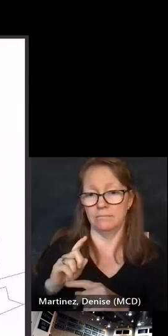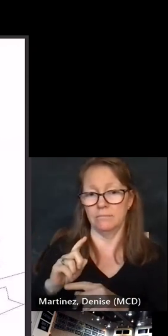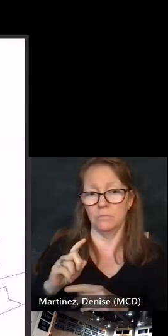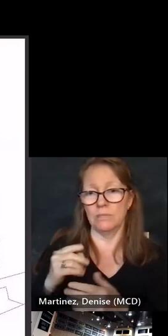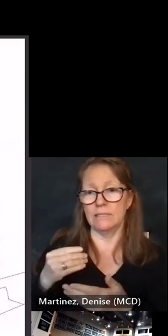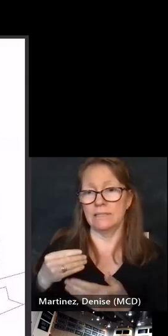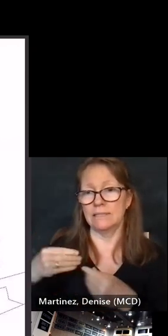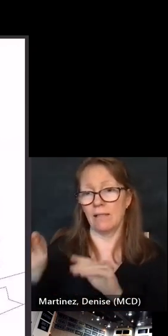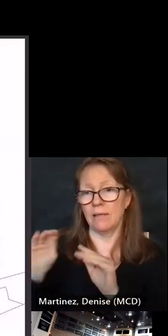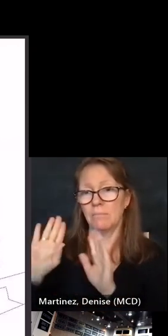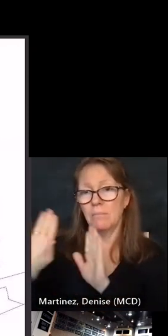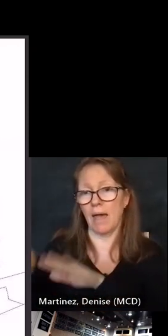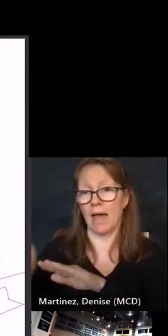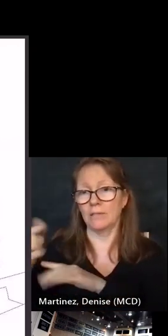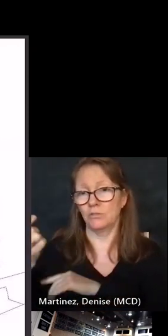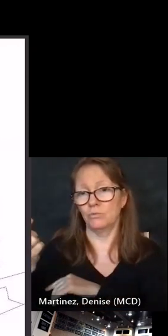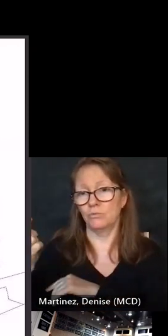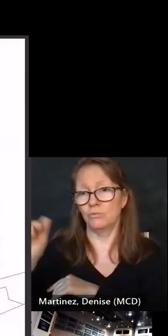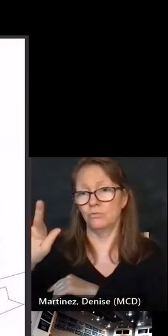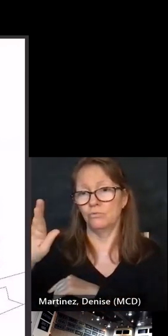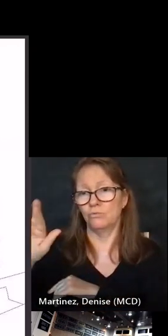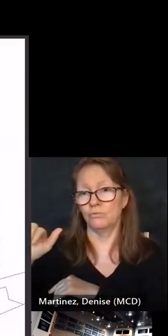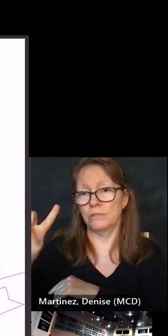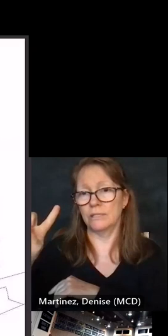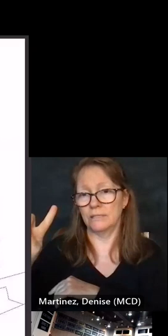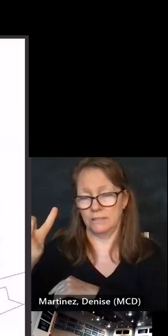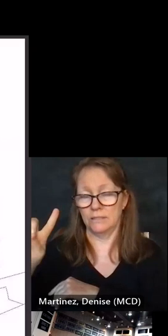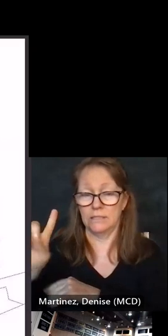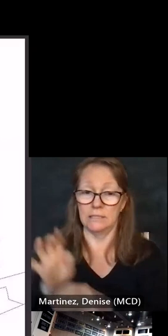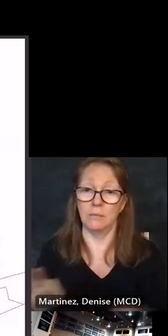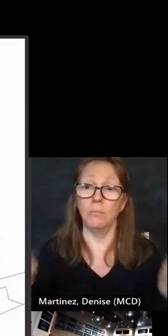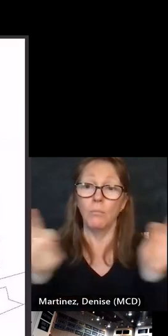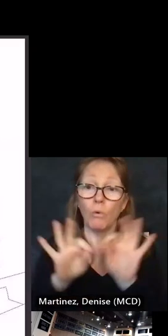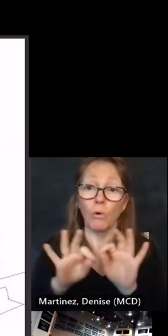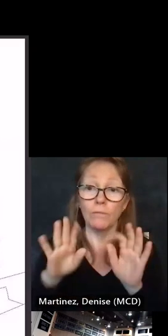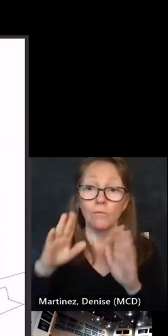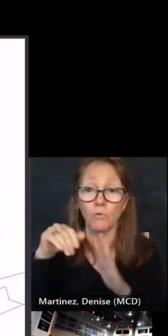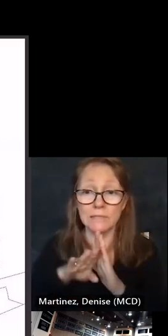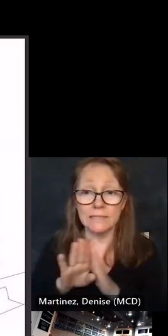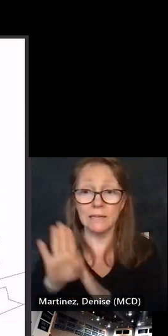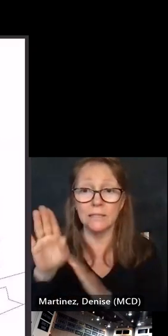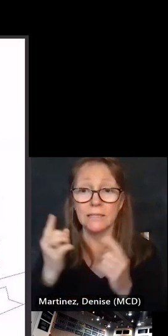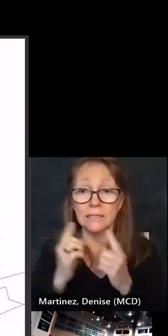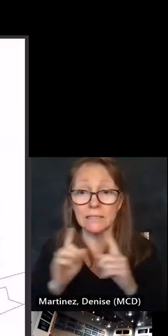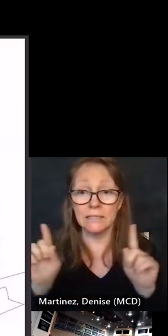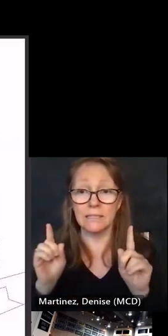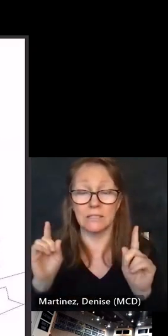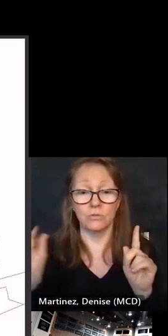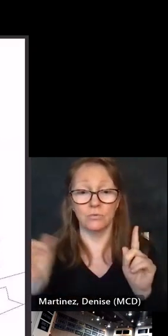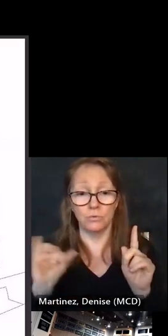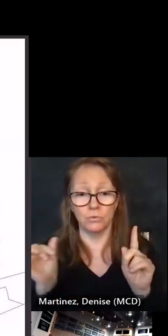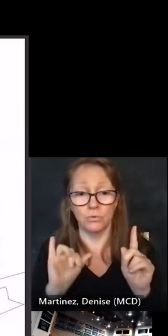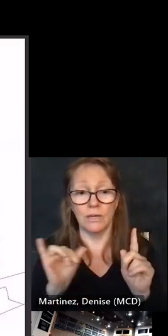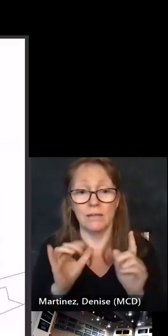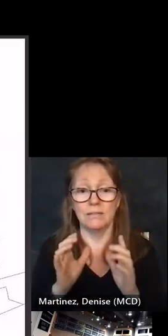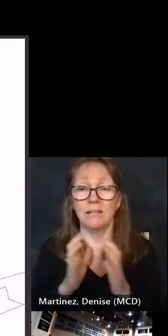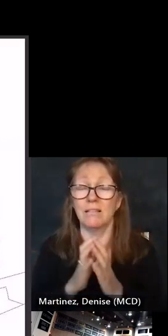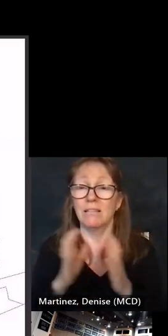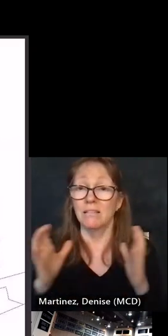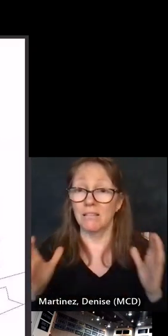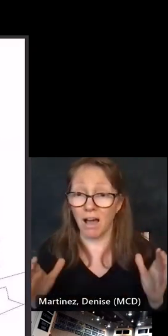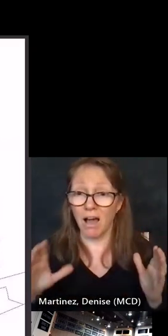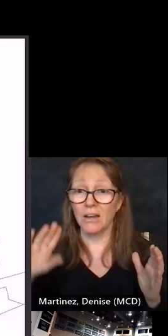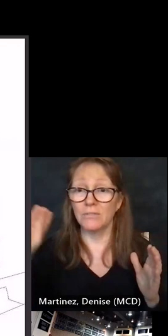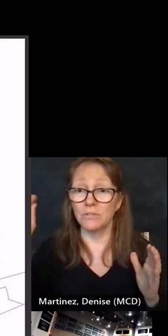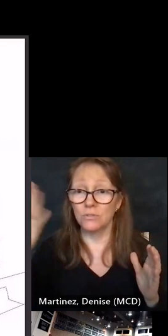back to the grid, but it is an important tool for resiliency as well. It is a lot of solar opportunity, but it's